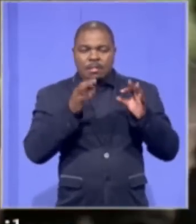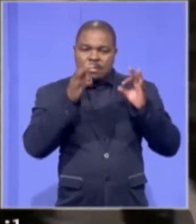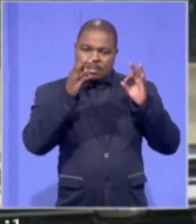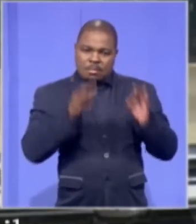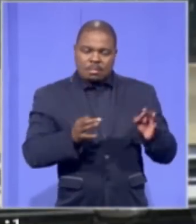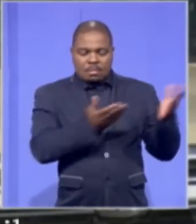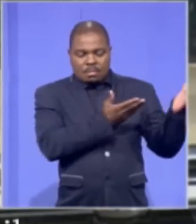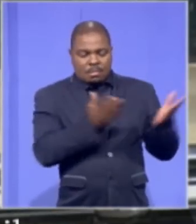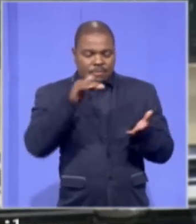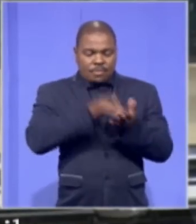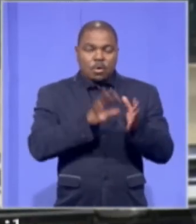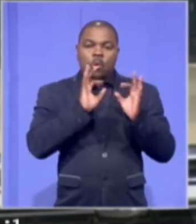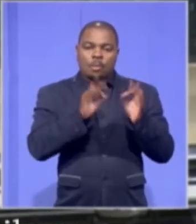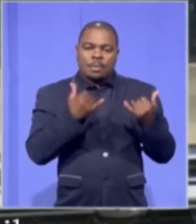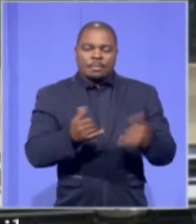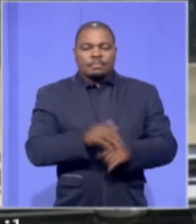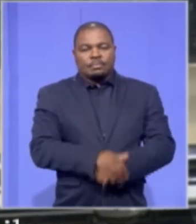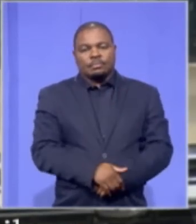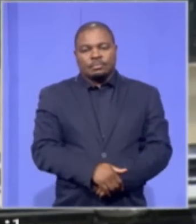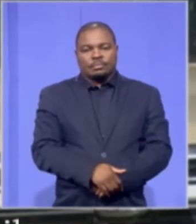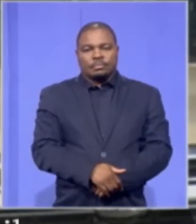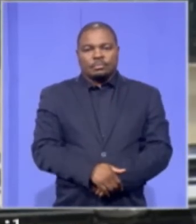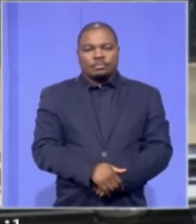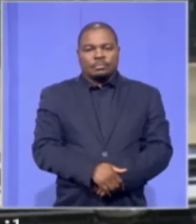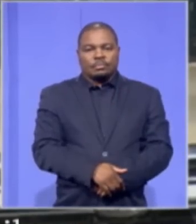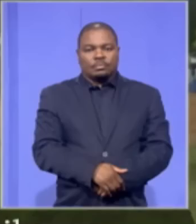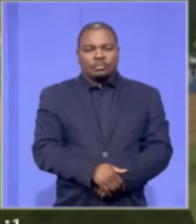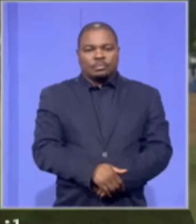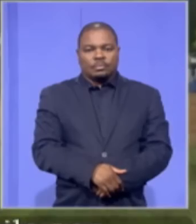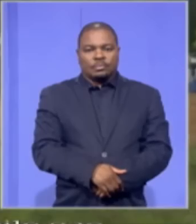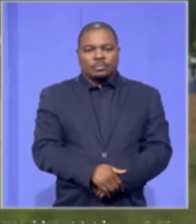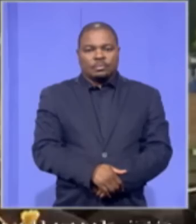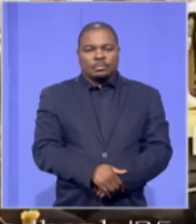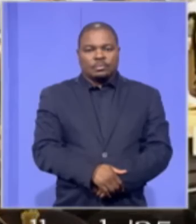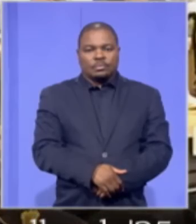bušwa gae ka katlego go tšwa ka DRC.